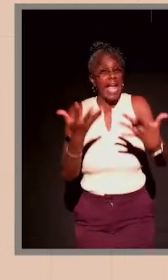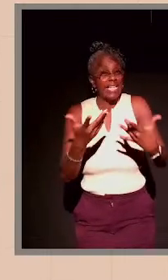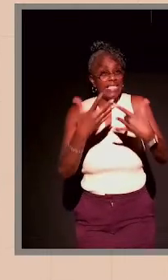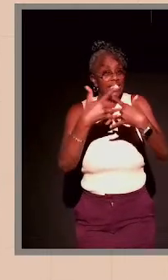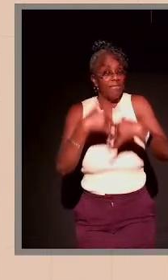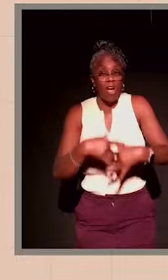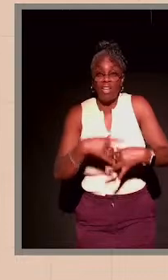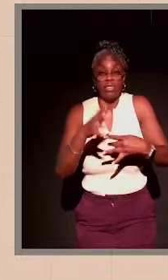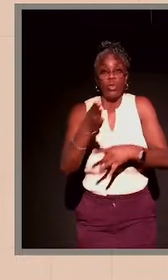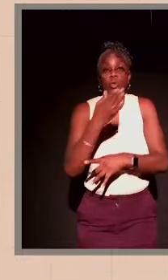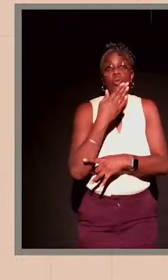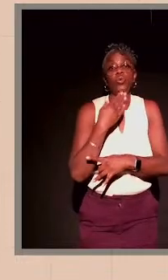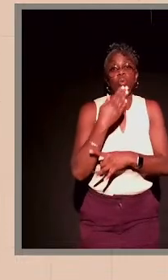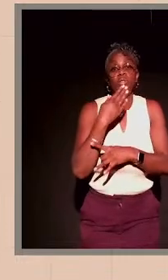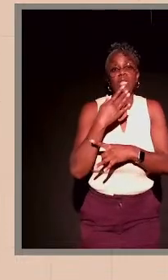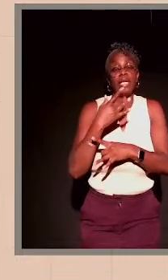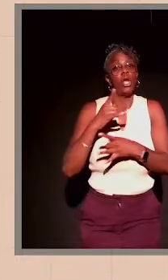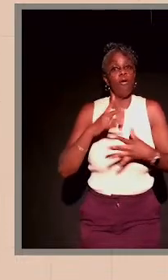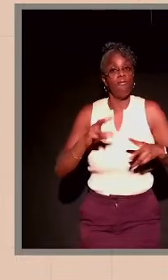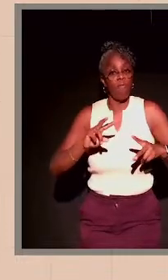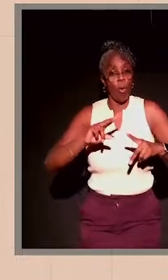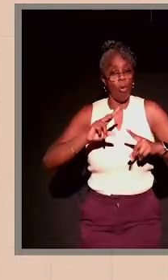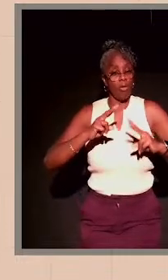to be using to run double wide.